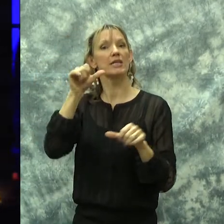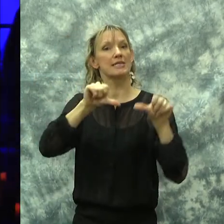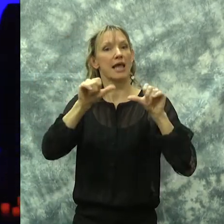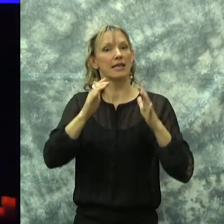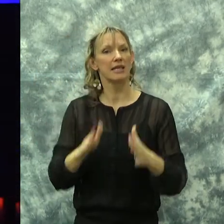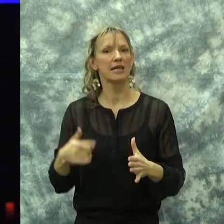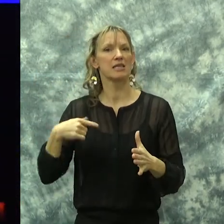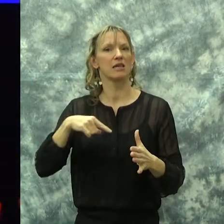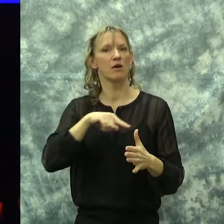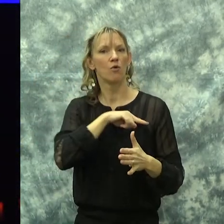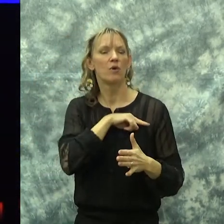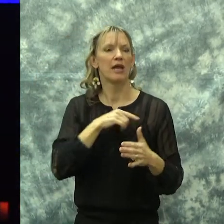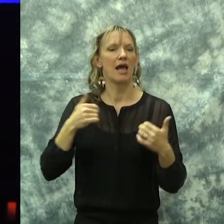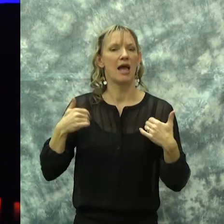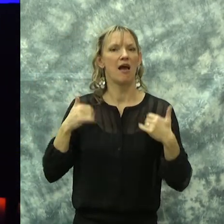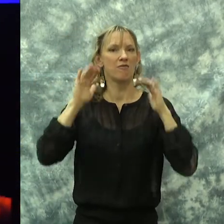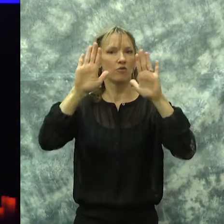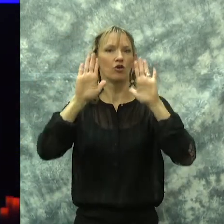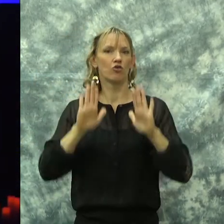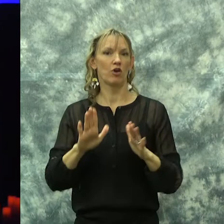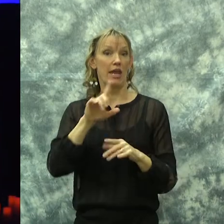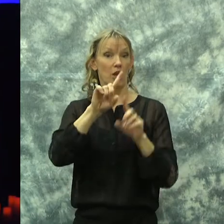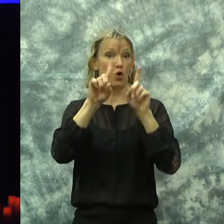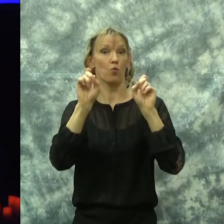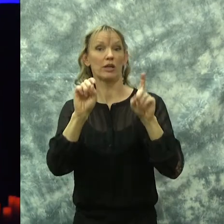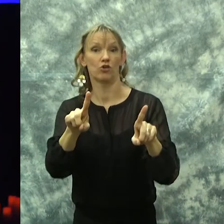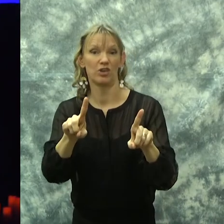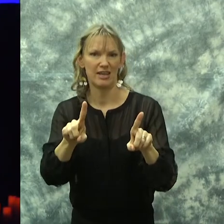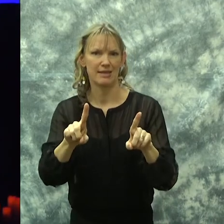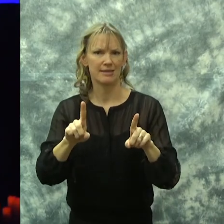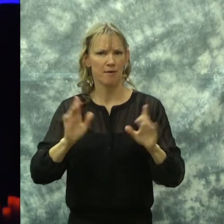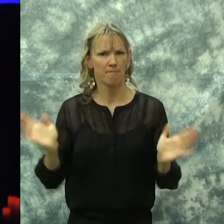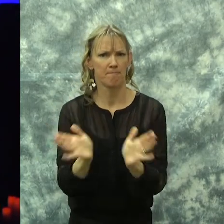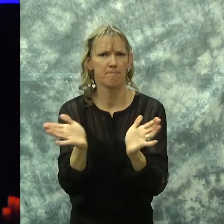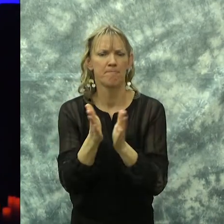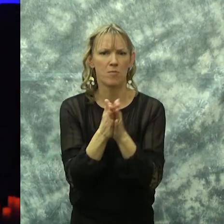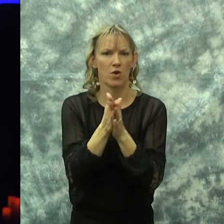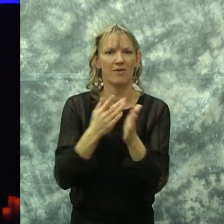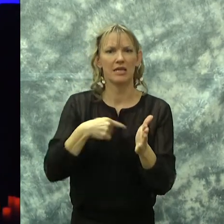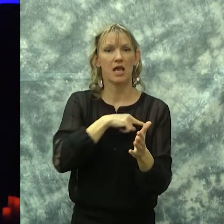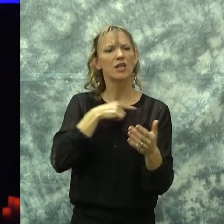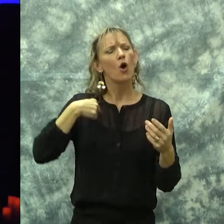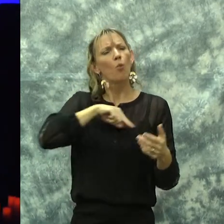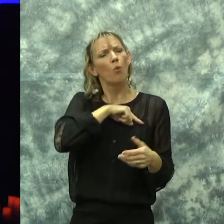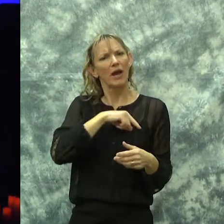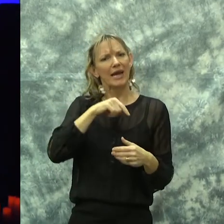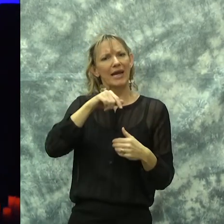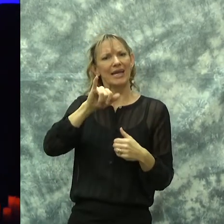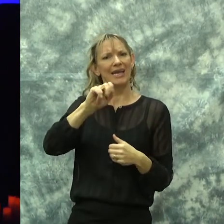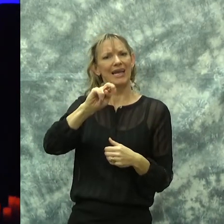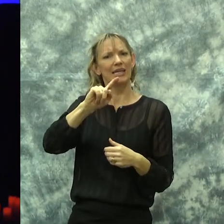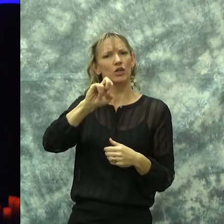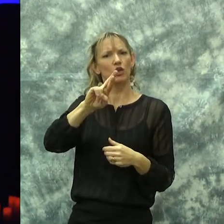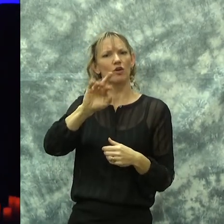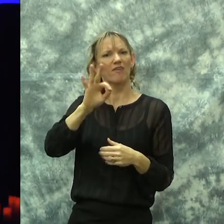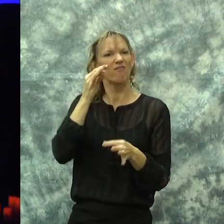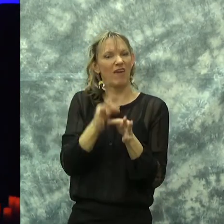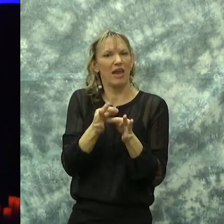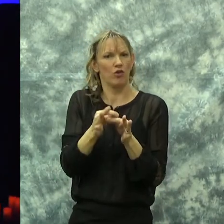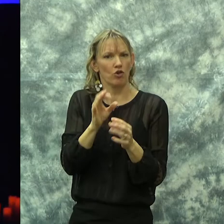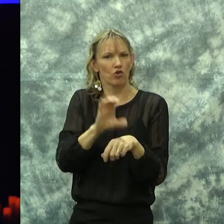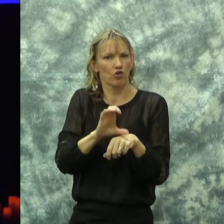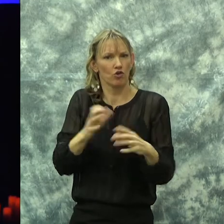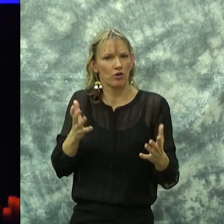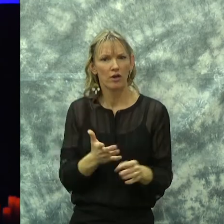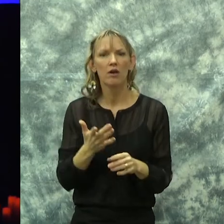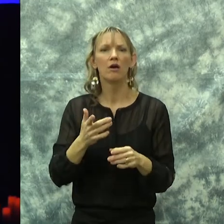driven by great questions. You know, we're very much an interfaith church here, but where I would differentiate